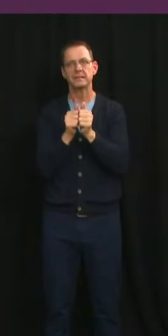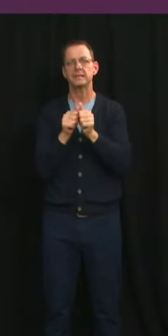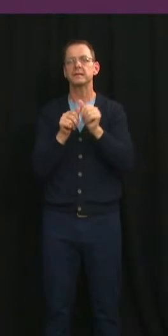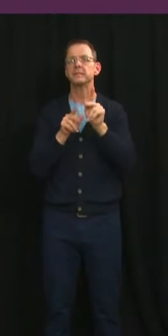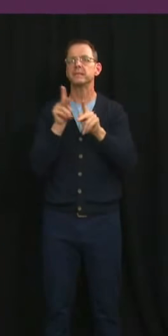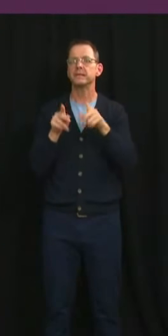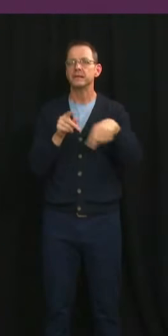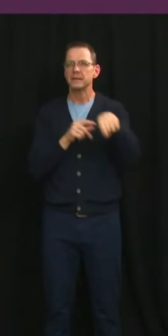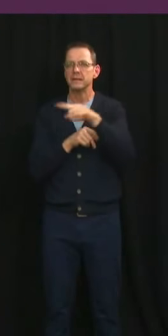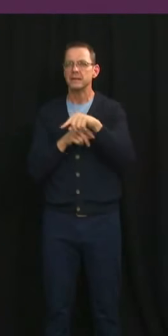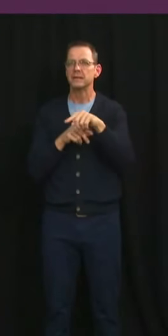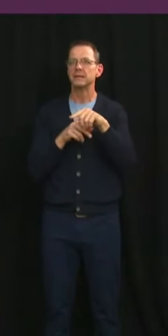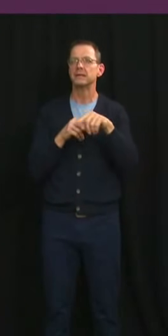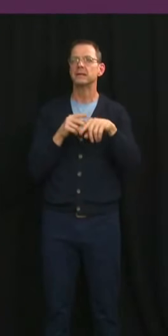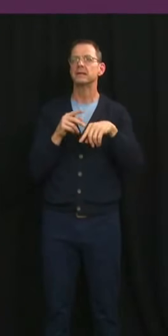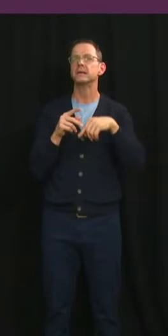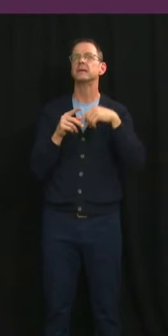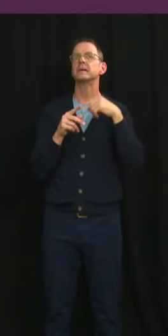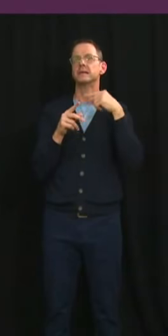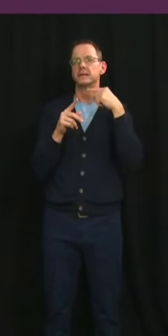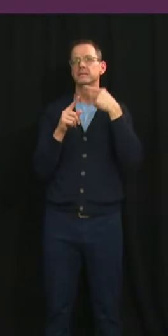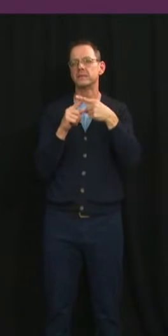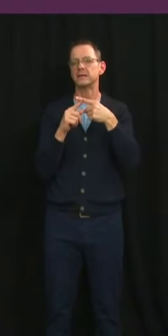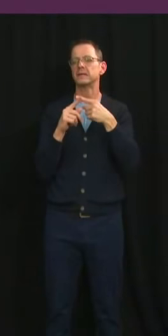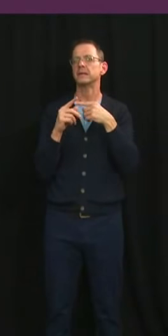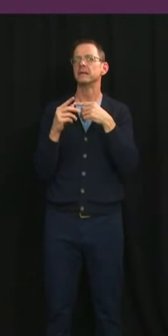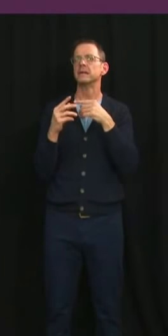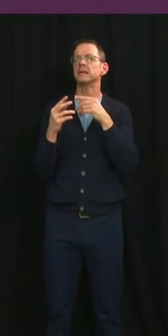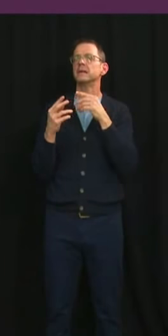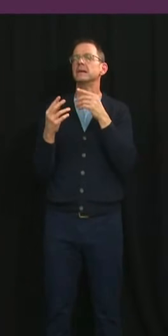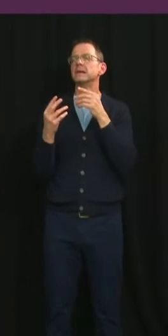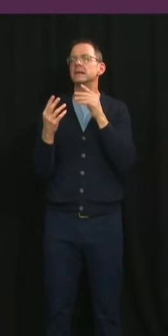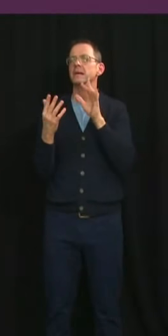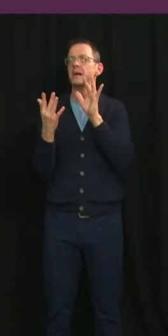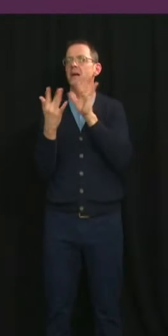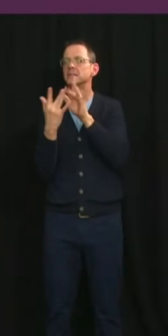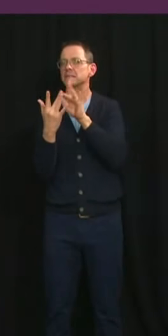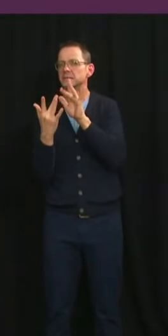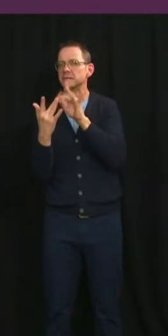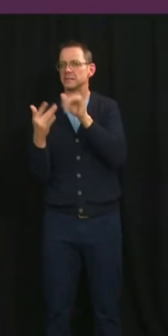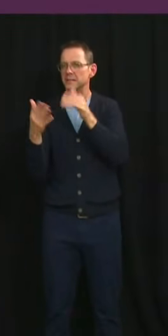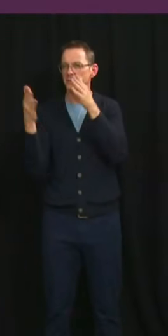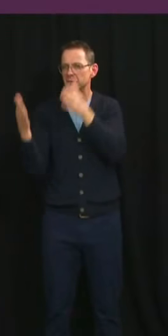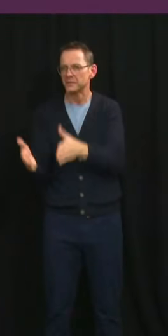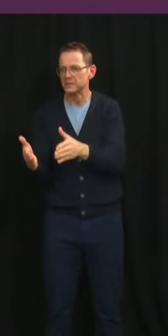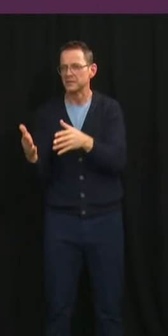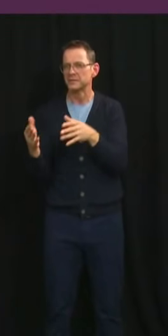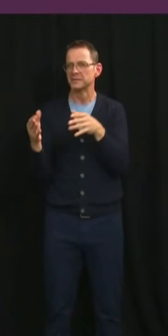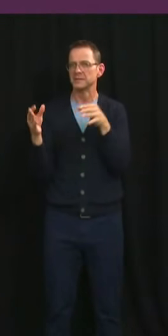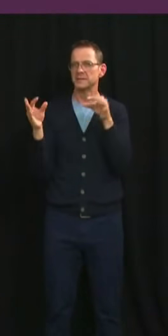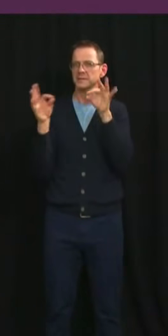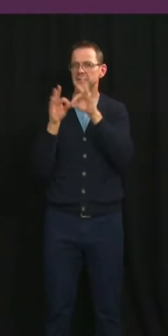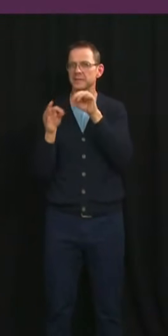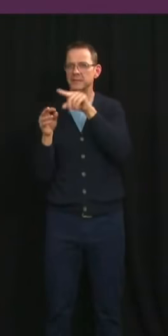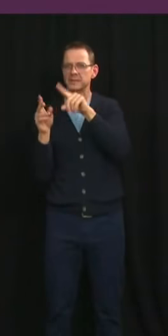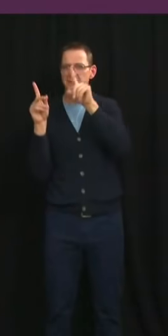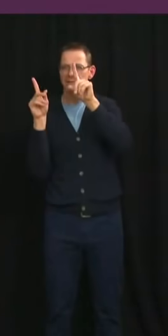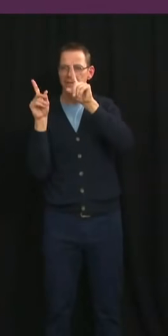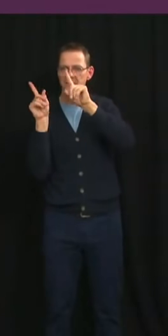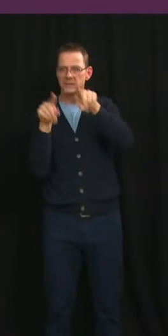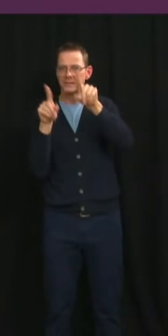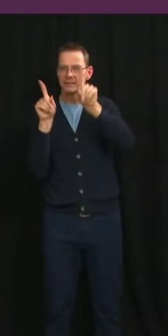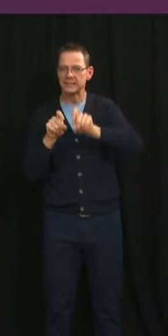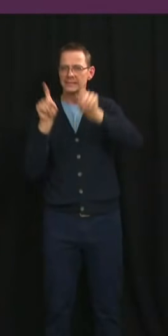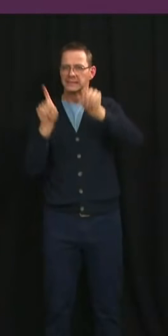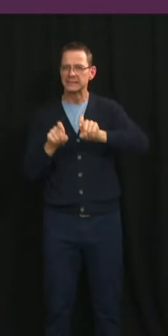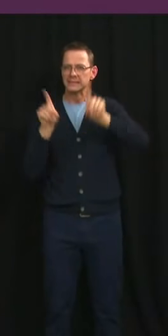so they have the information they need. And I would encourage all Albertans, wherever they live in the province, to follow the